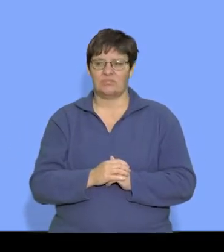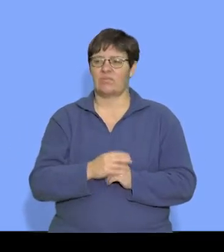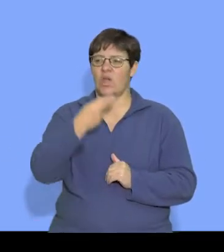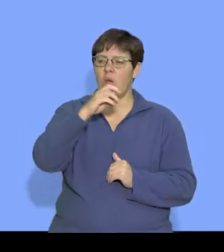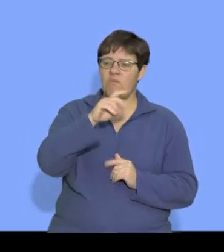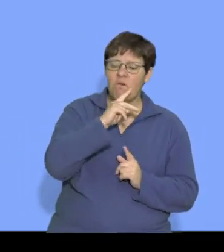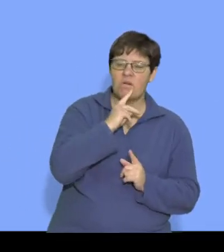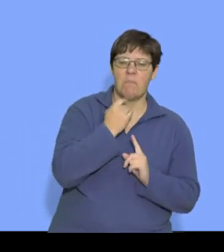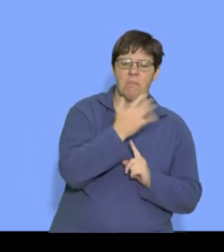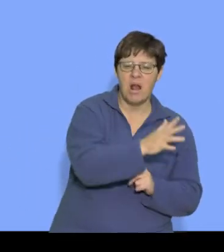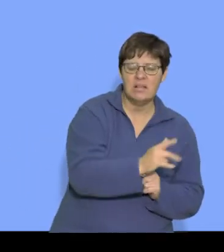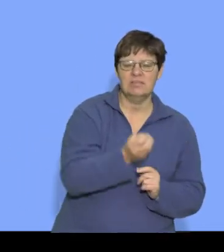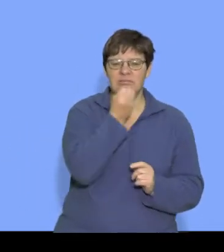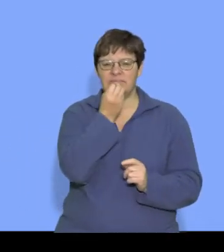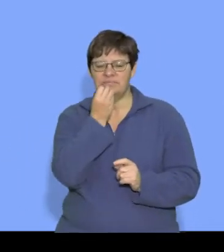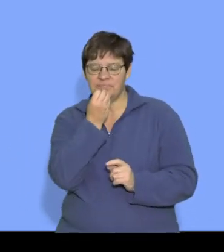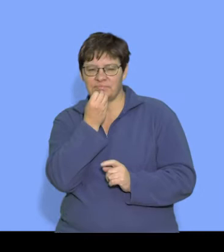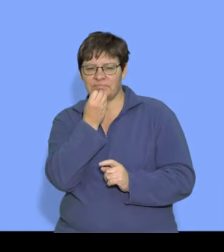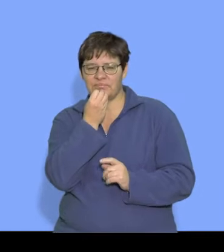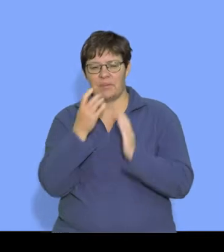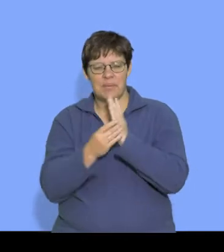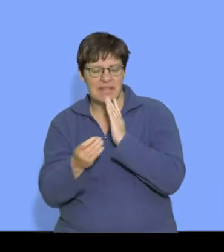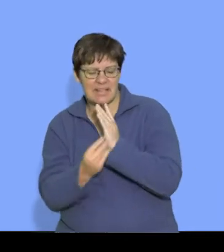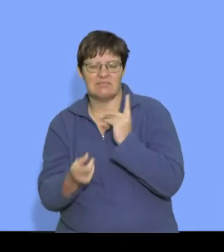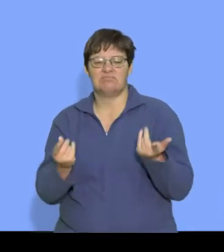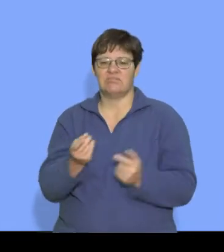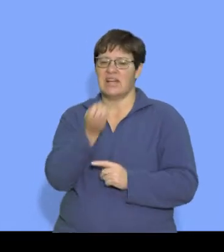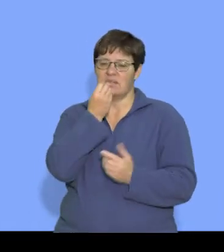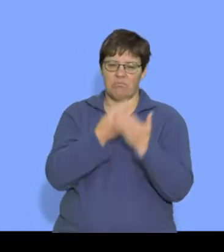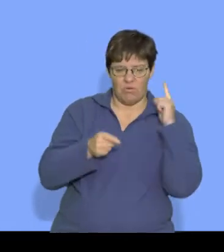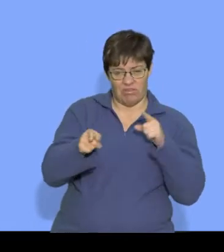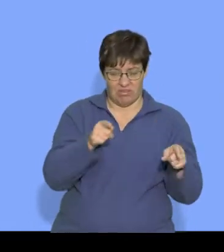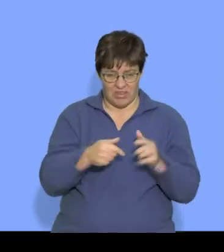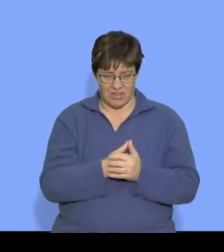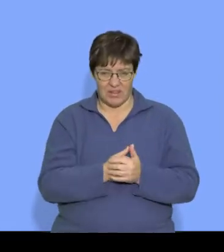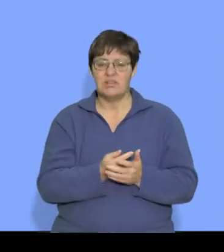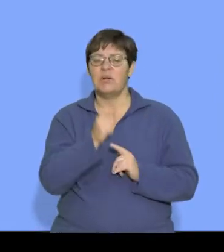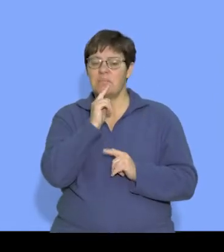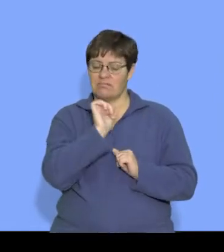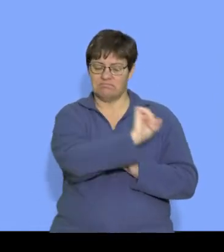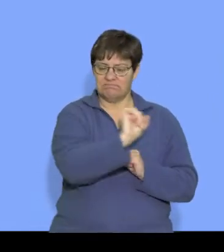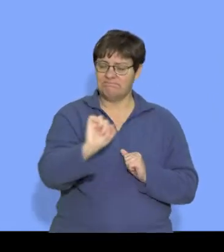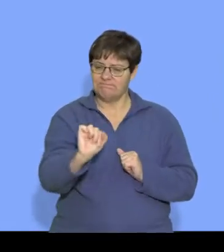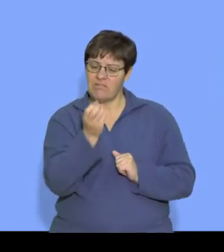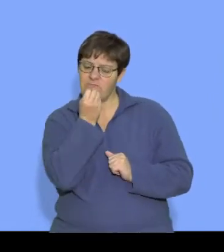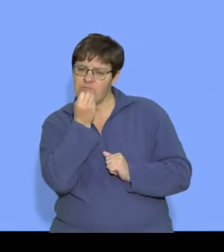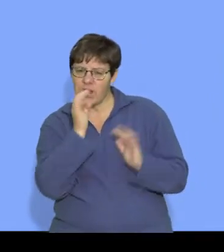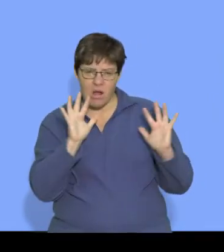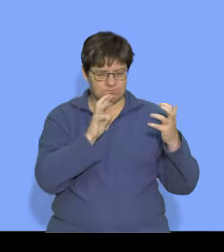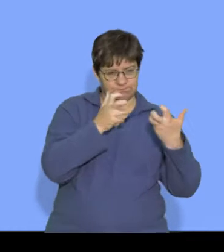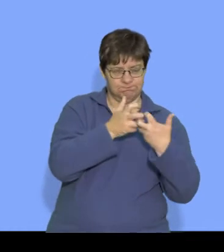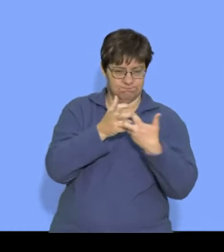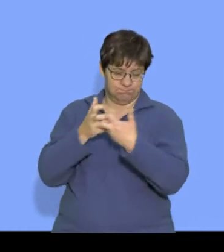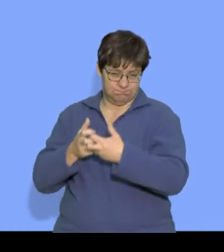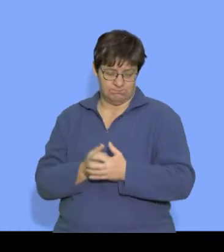herbivores, carnivores, and omnivores, and their mode of nutrition and their adaptation for their specific diet. We're also going to